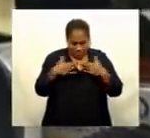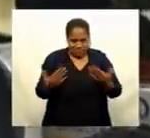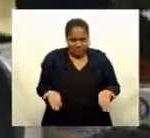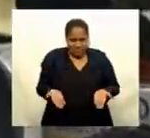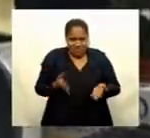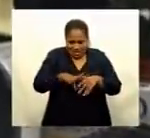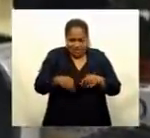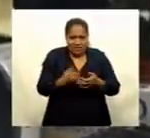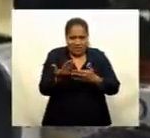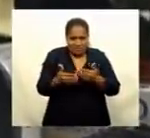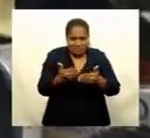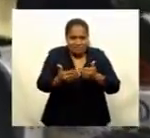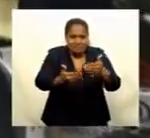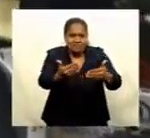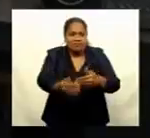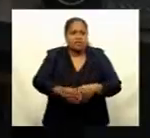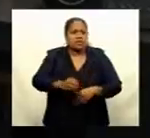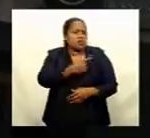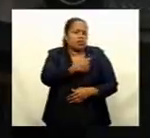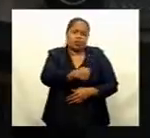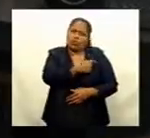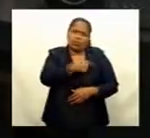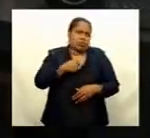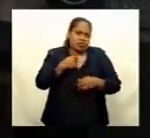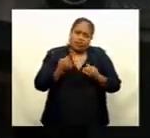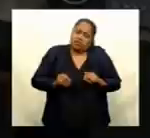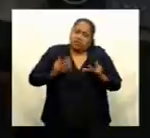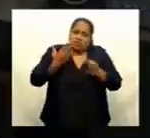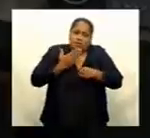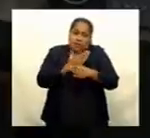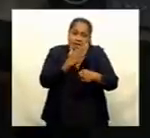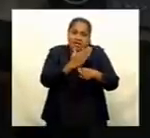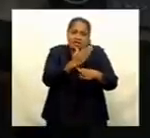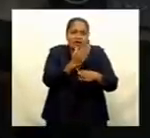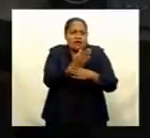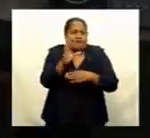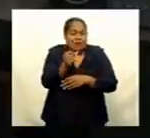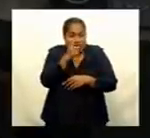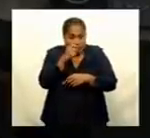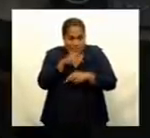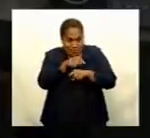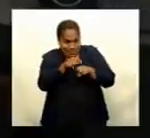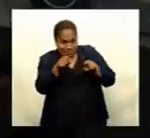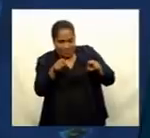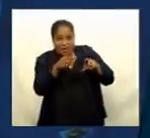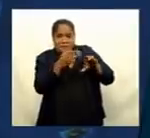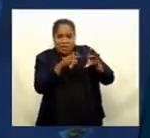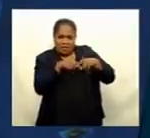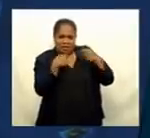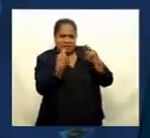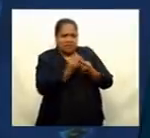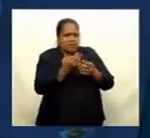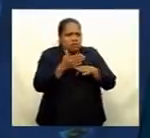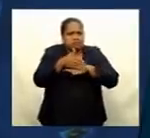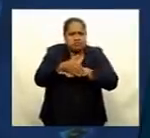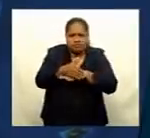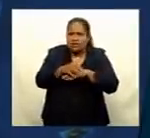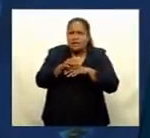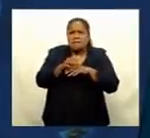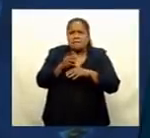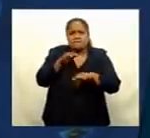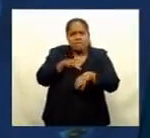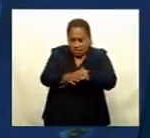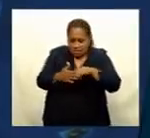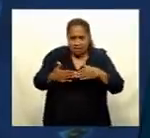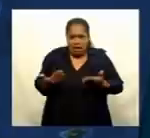but sacrifice needed for these bunch of media personnel who have been doing the hard yards for over a month now. It may be like